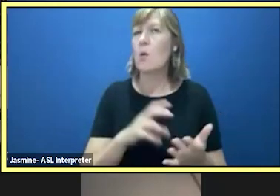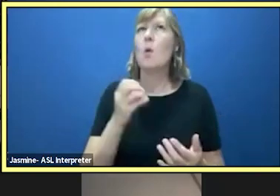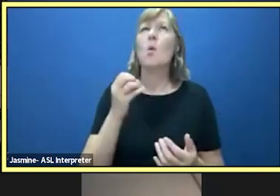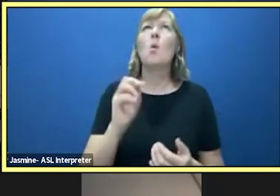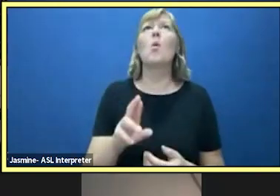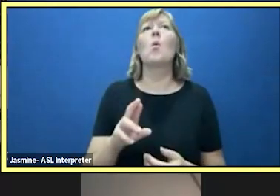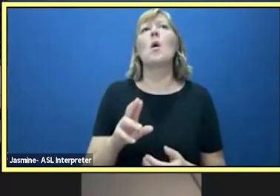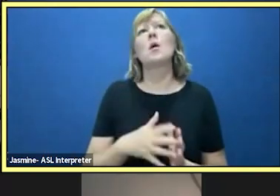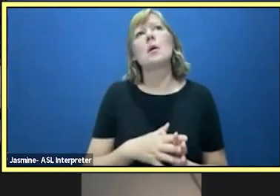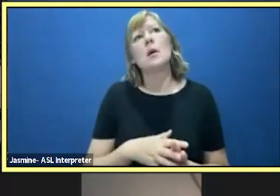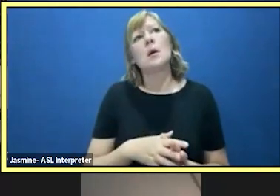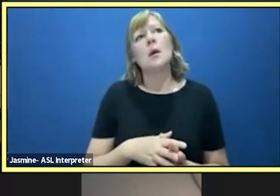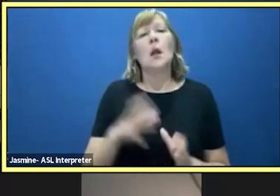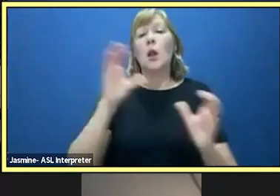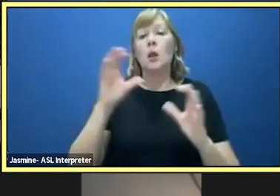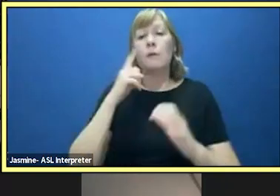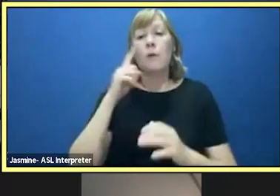other types of connections.